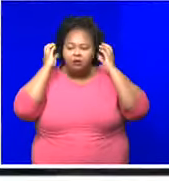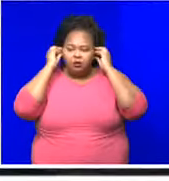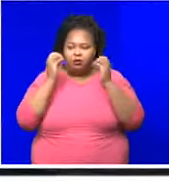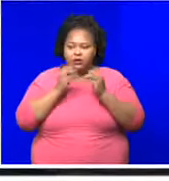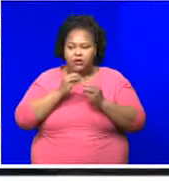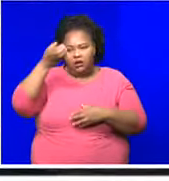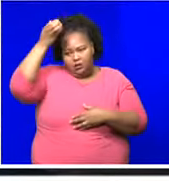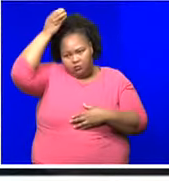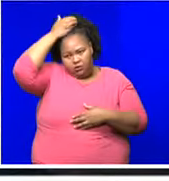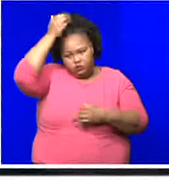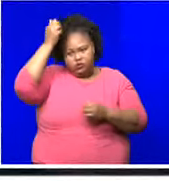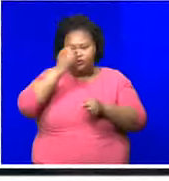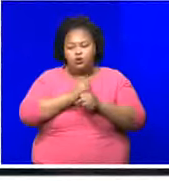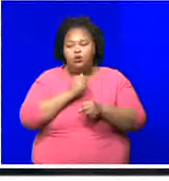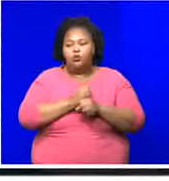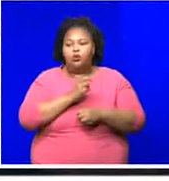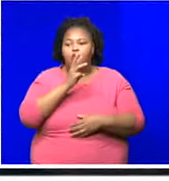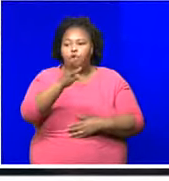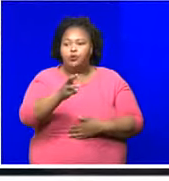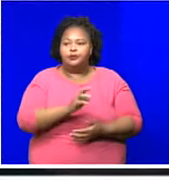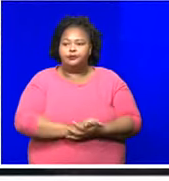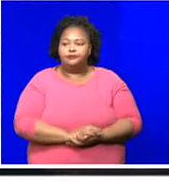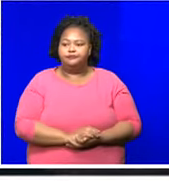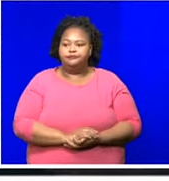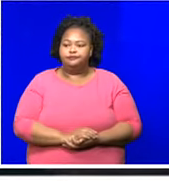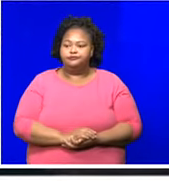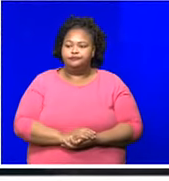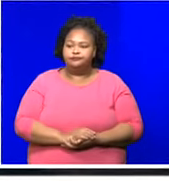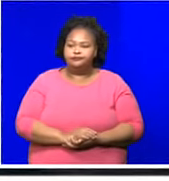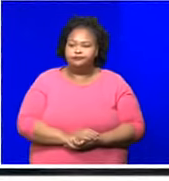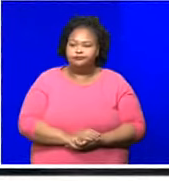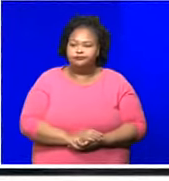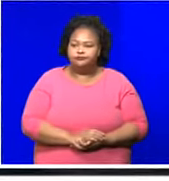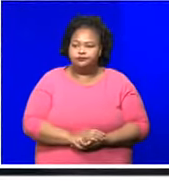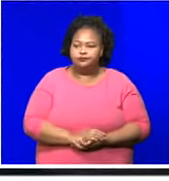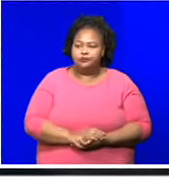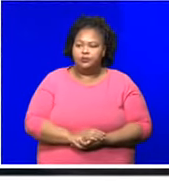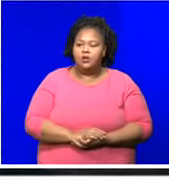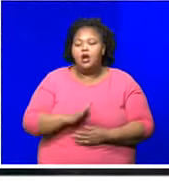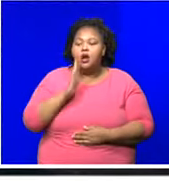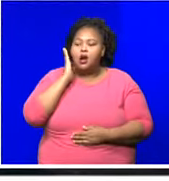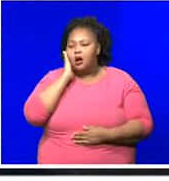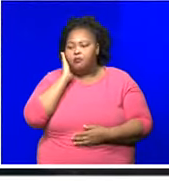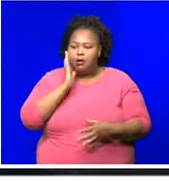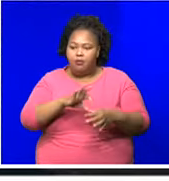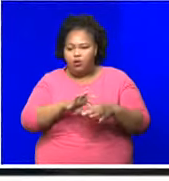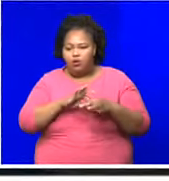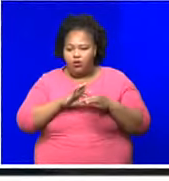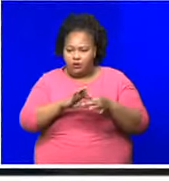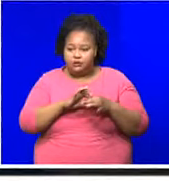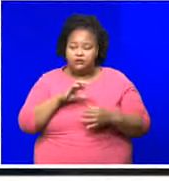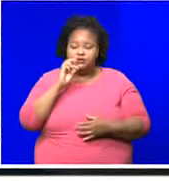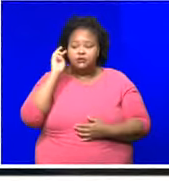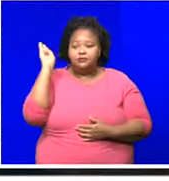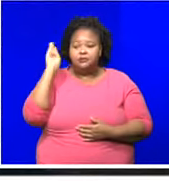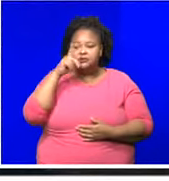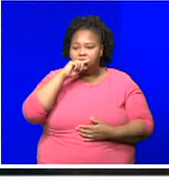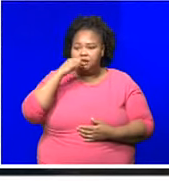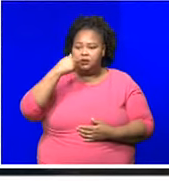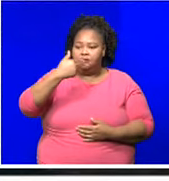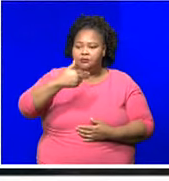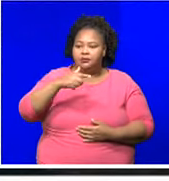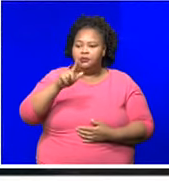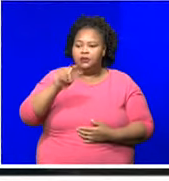Kapudla. The president of the League of African Churches, Bishop Samson Tlatruago, has warned against the use of